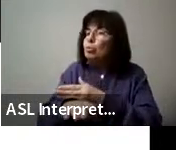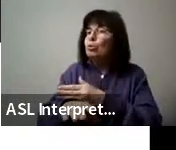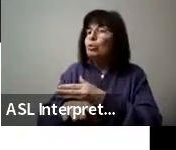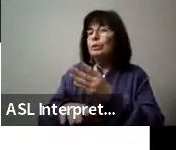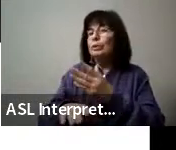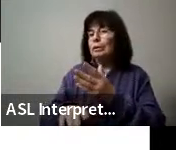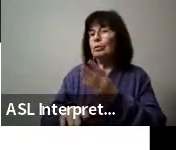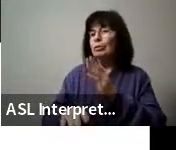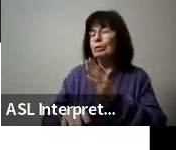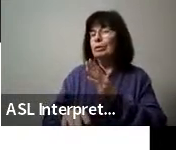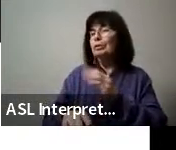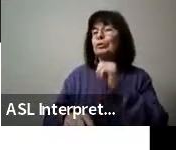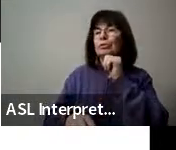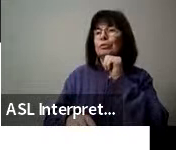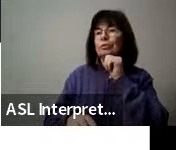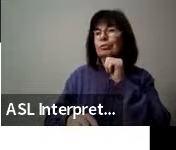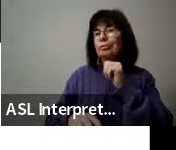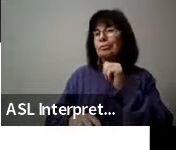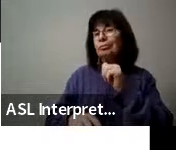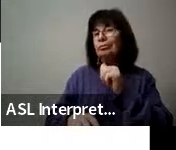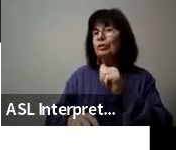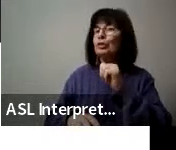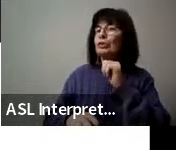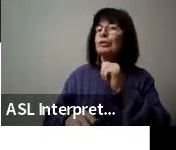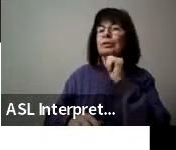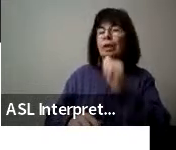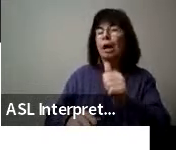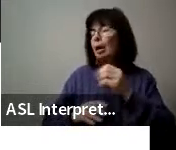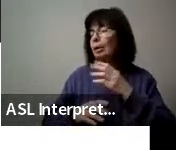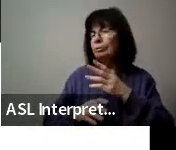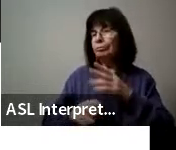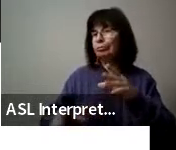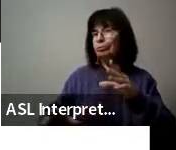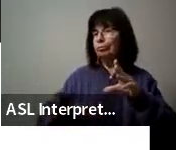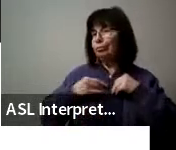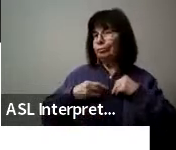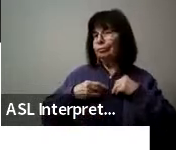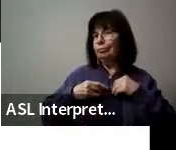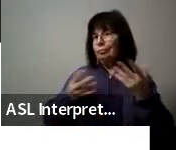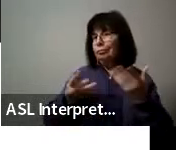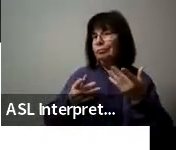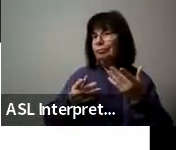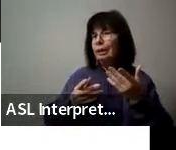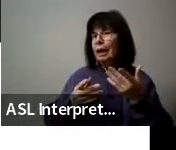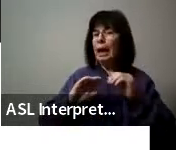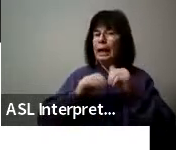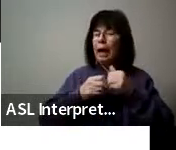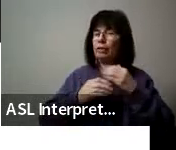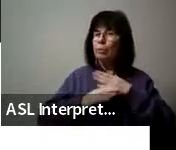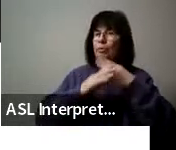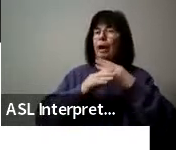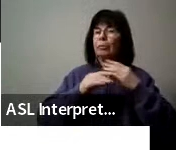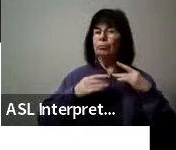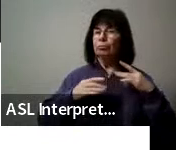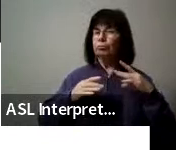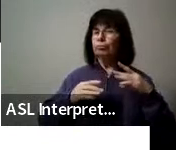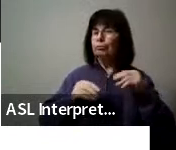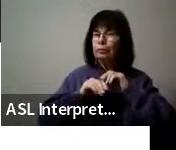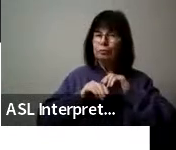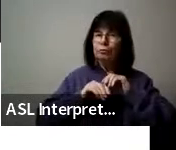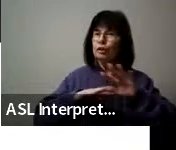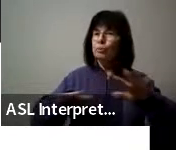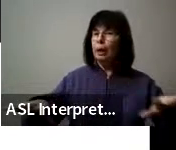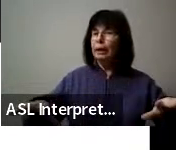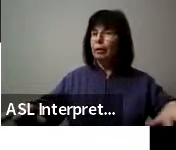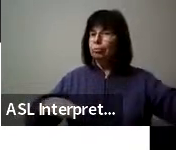COVID. And then if you do get COVID, how do you ensure you don't spread it around? So that's how we really focused in on getting to the